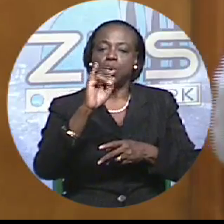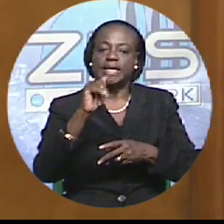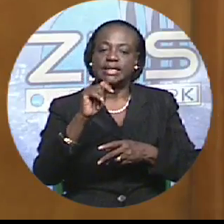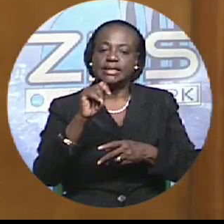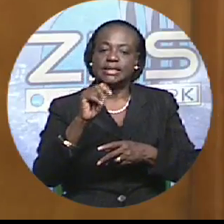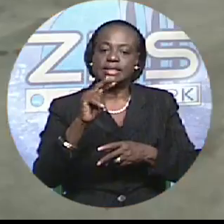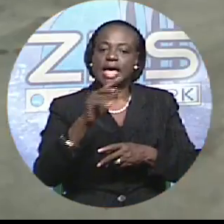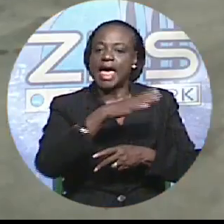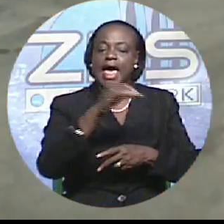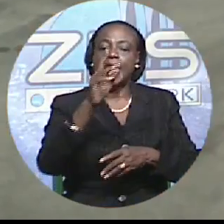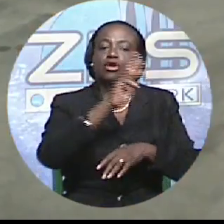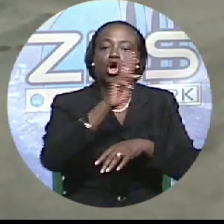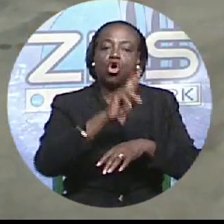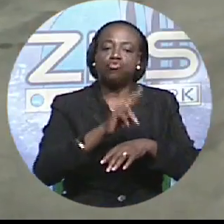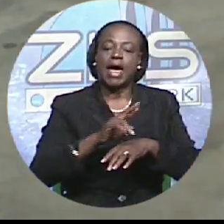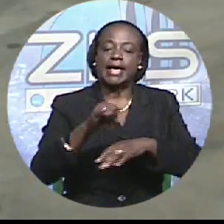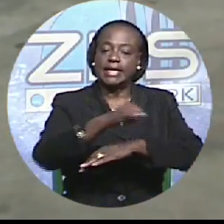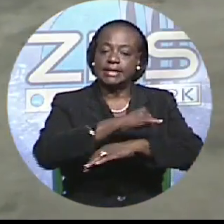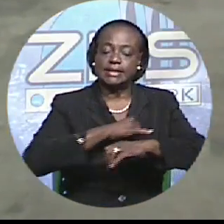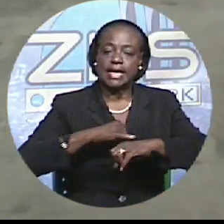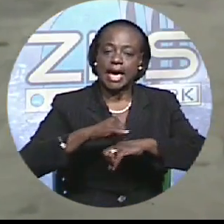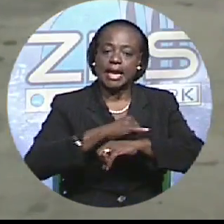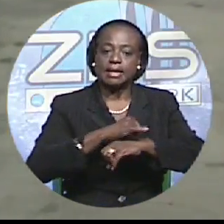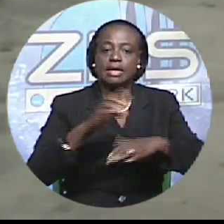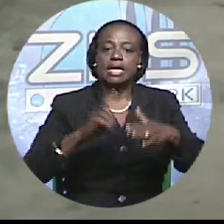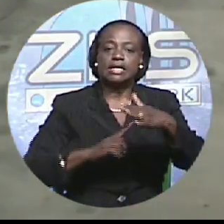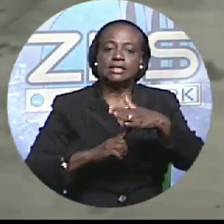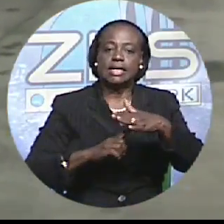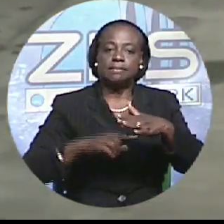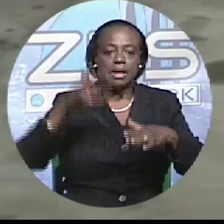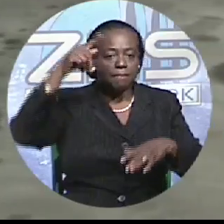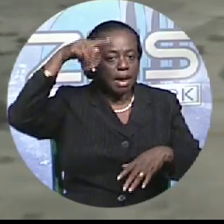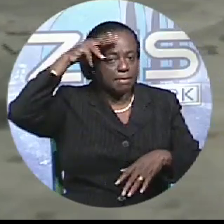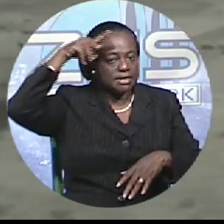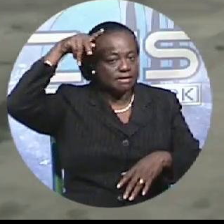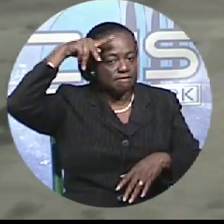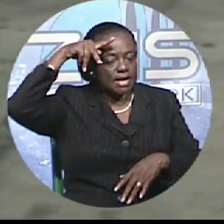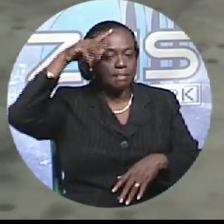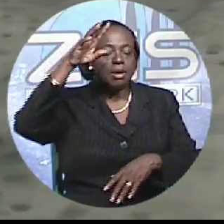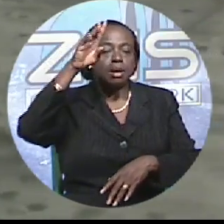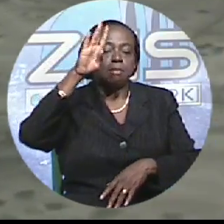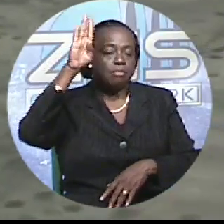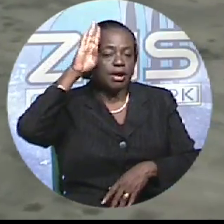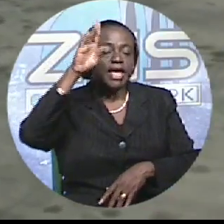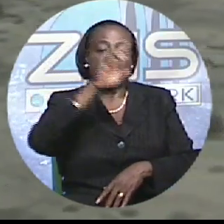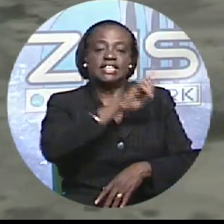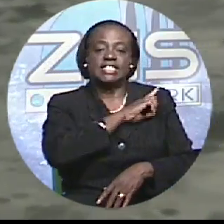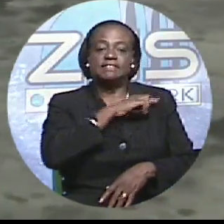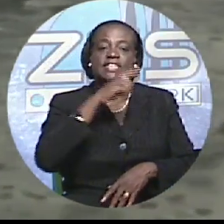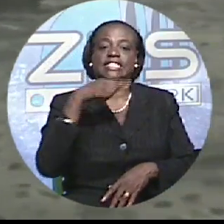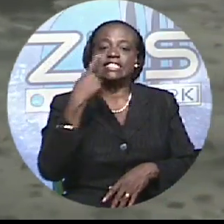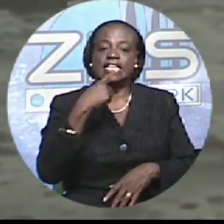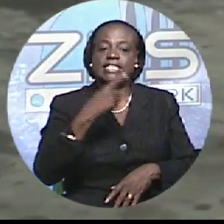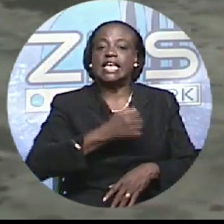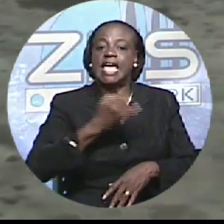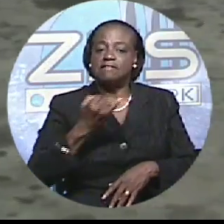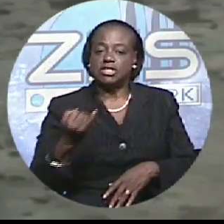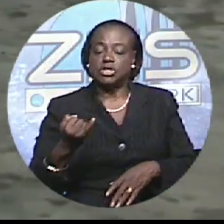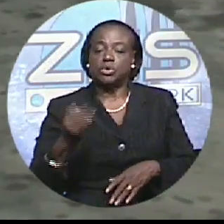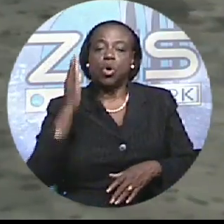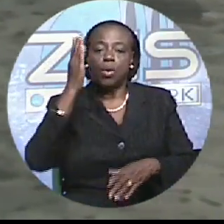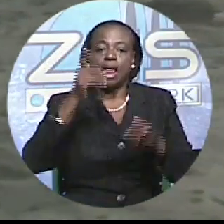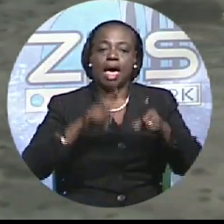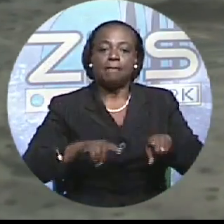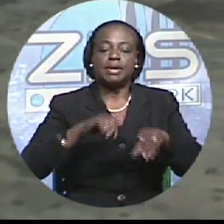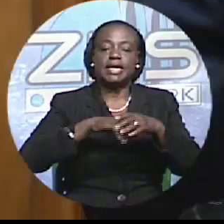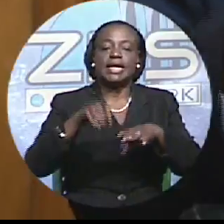and Ragged Island. Now, according to Deputy Prime Minister Honorable Philip Brave Davis, he says that infrastructure work will take place in Exuma. They will not